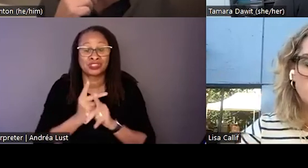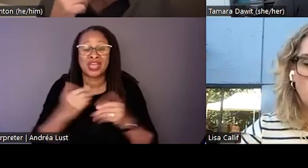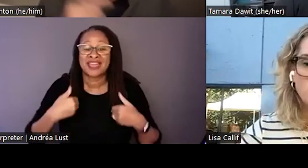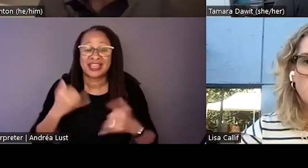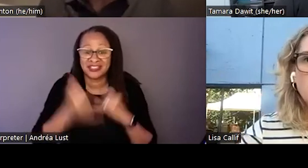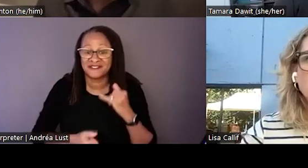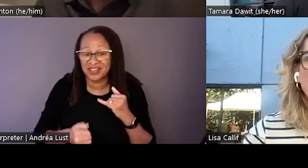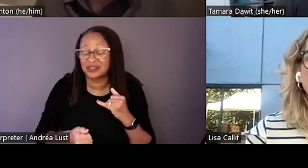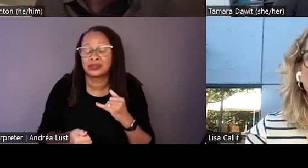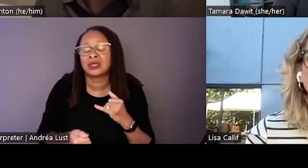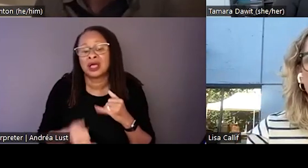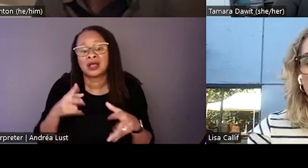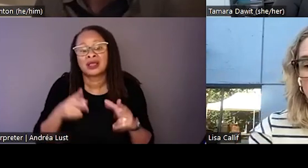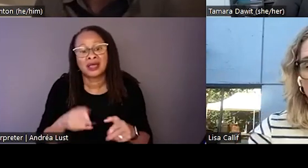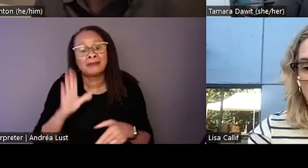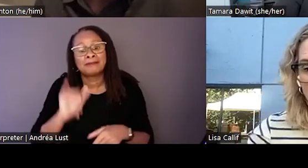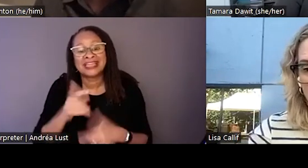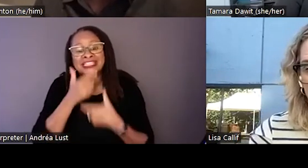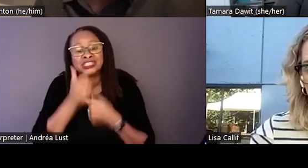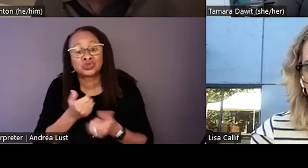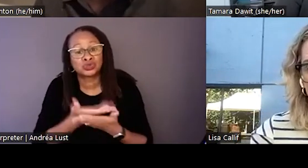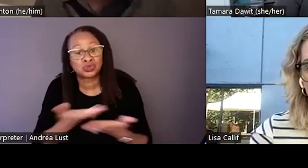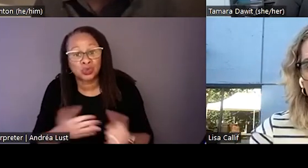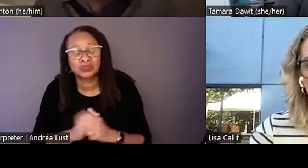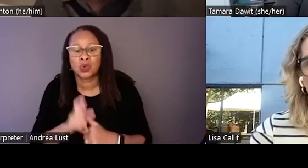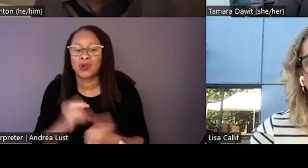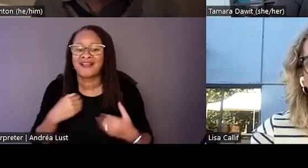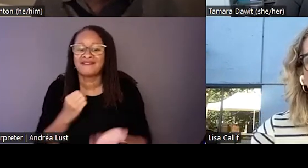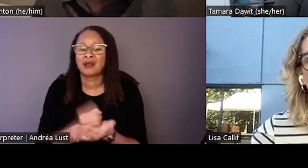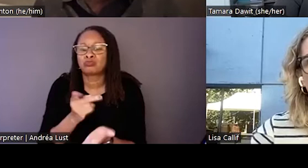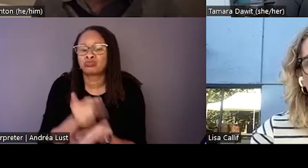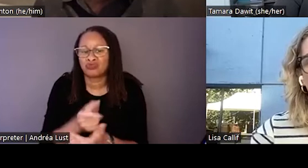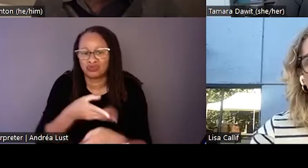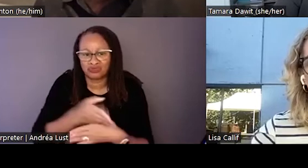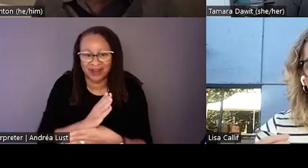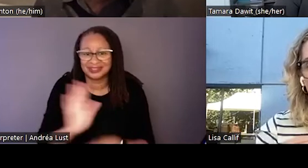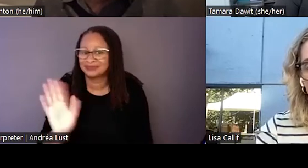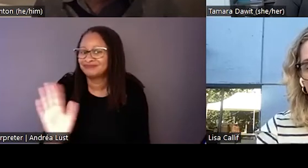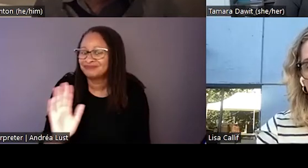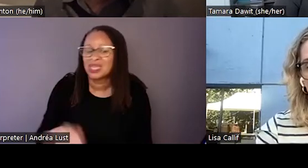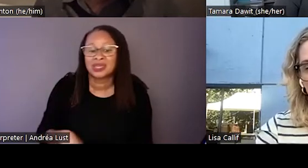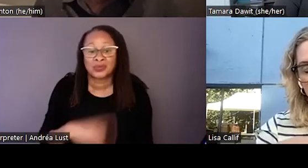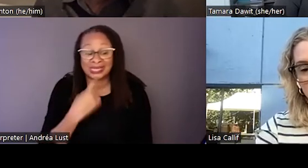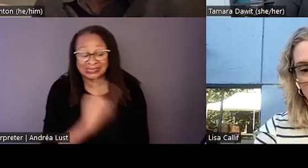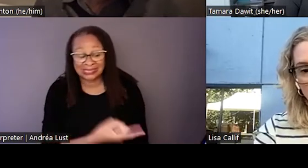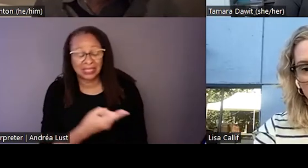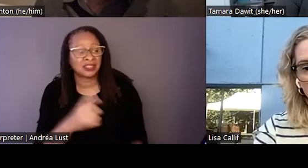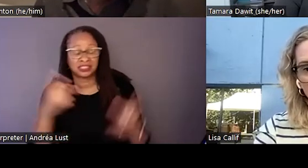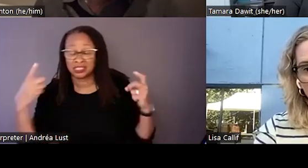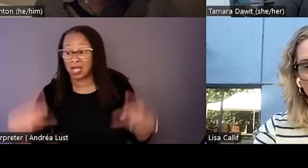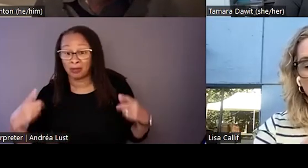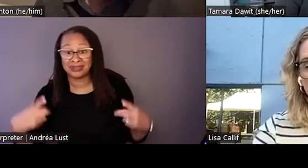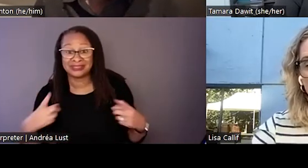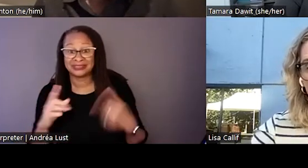by an interested source. So, or that has any sort of approval rights. And sometimes we can tell them that, like, listen, this compromises not only the integrity